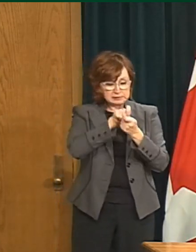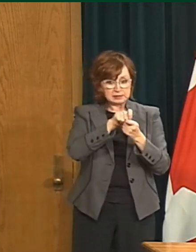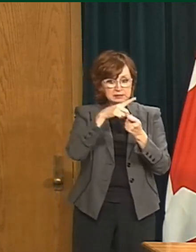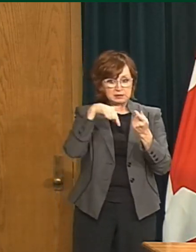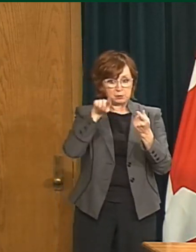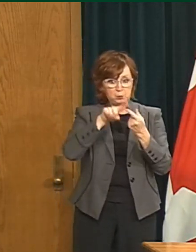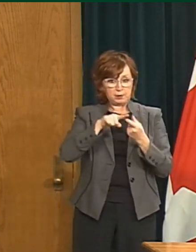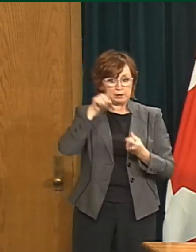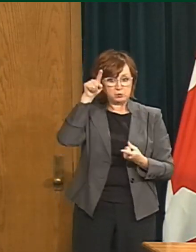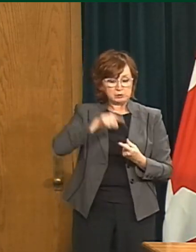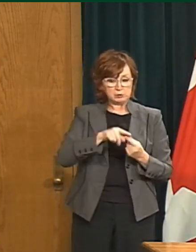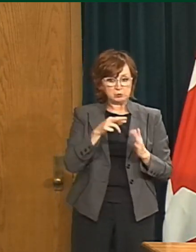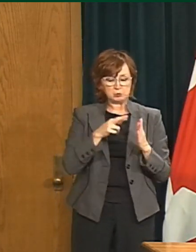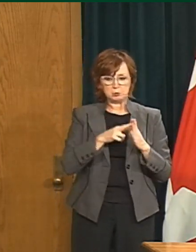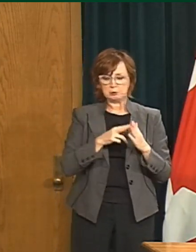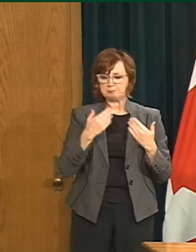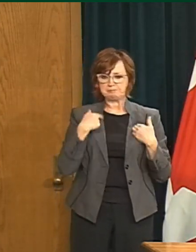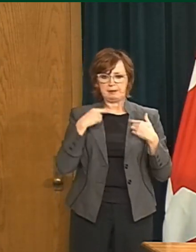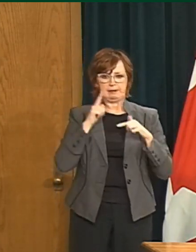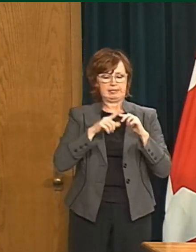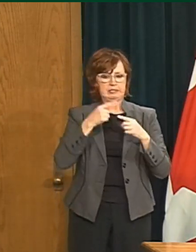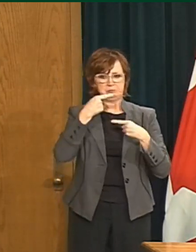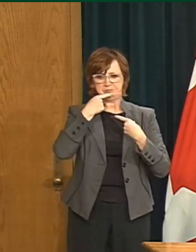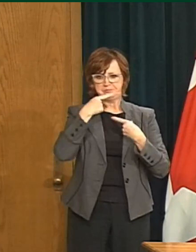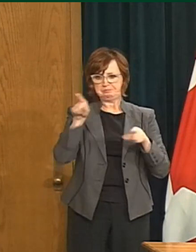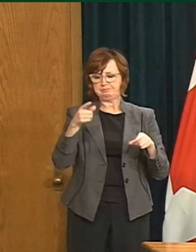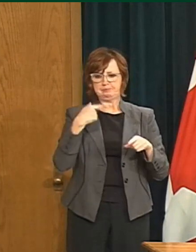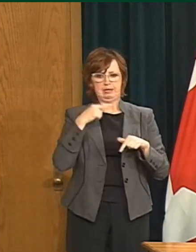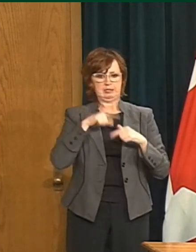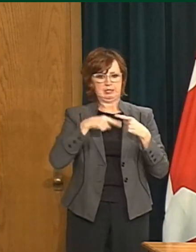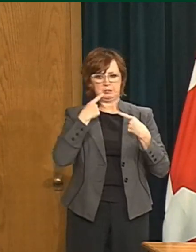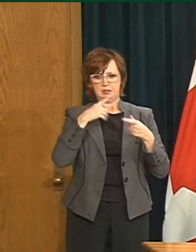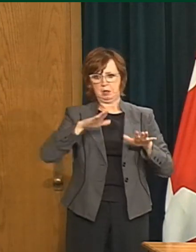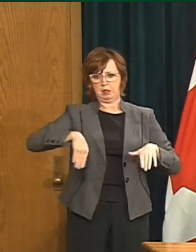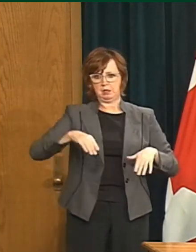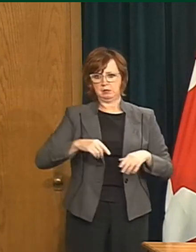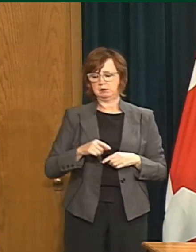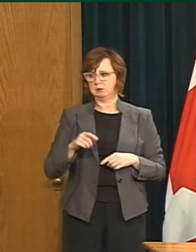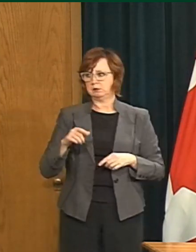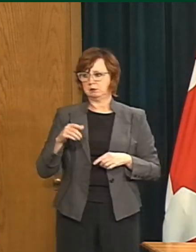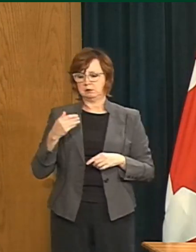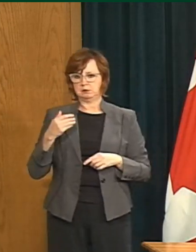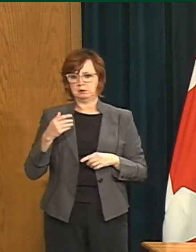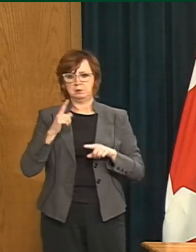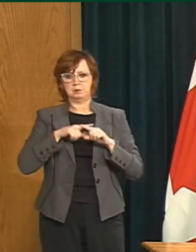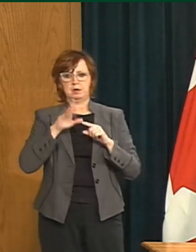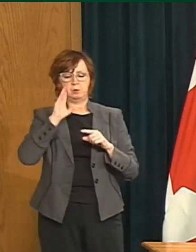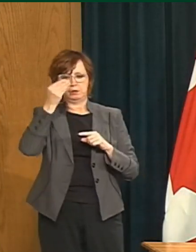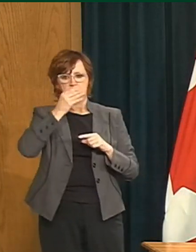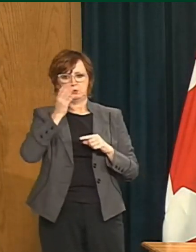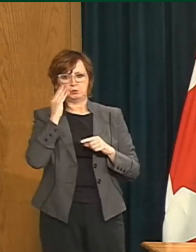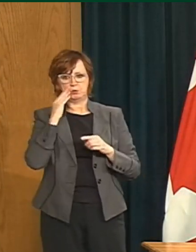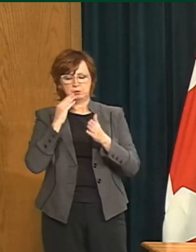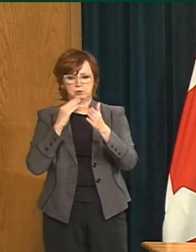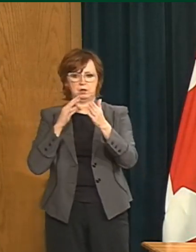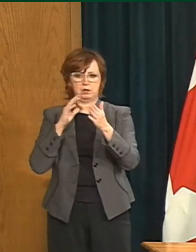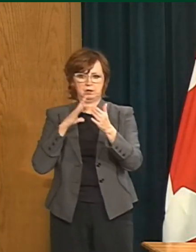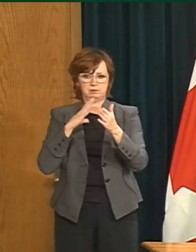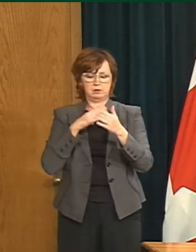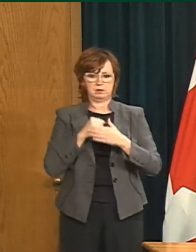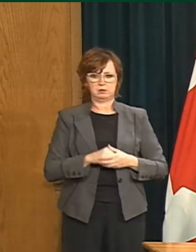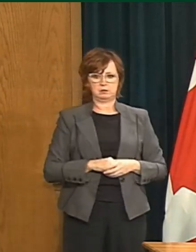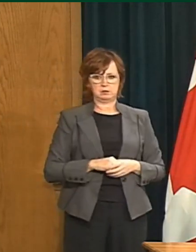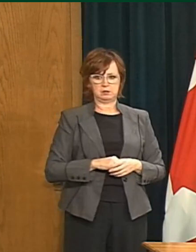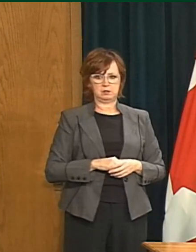I do know that there would be many, many conversations that would determine when that point comes. Do you have a follow-up, Steph? Yeah, it's related to the target you've asked